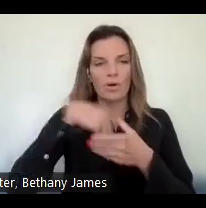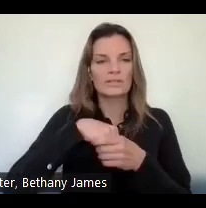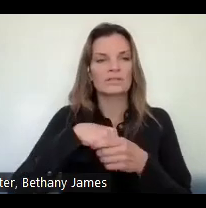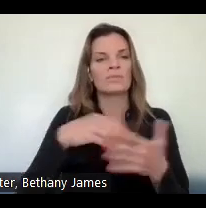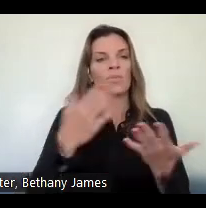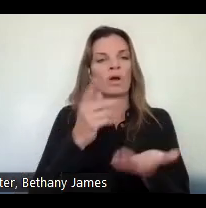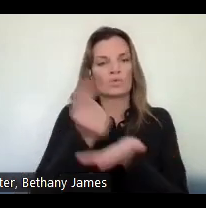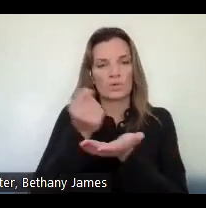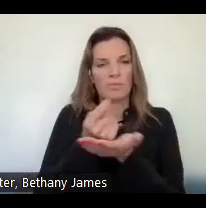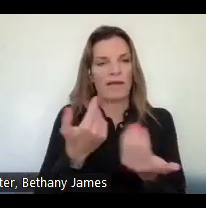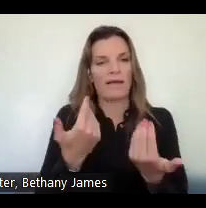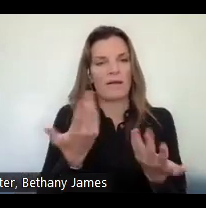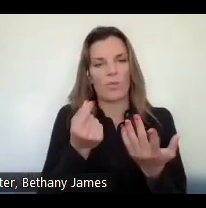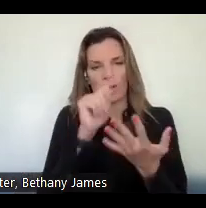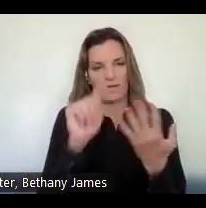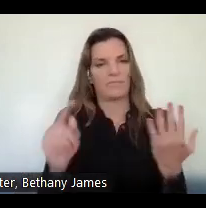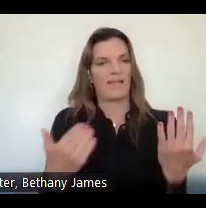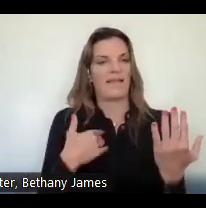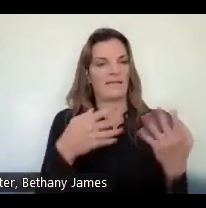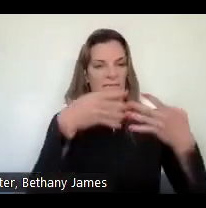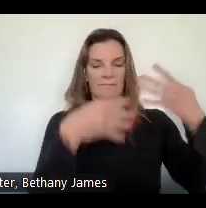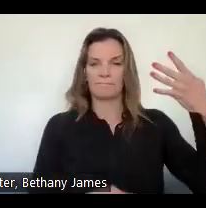are available.